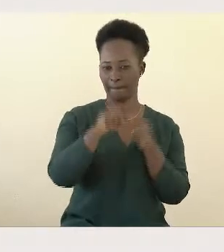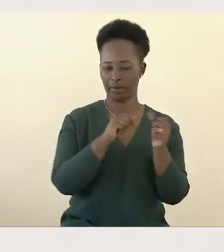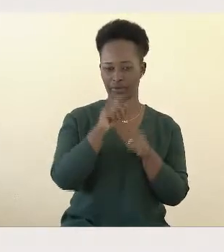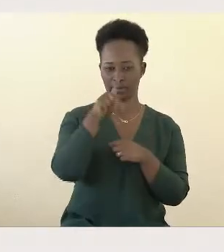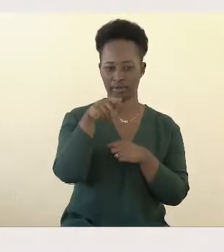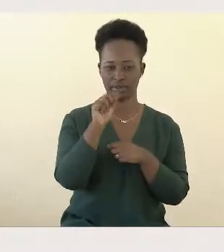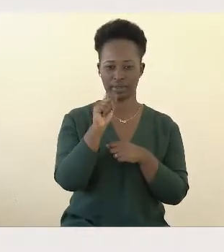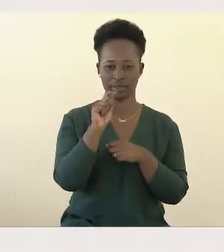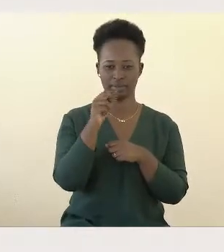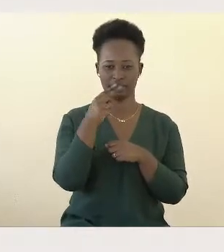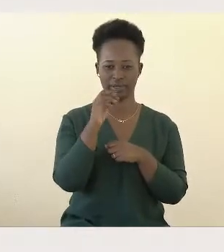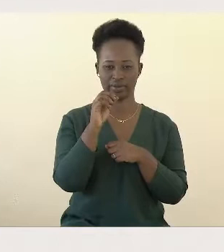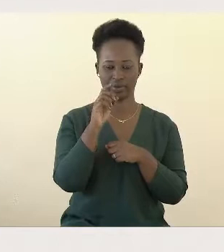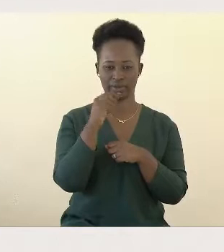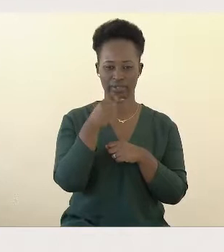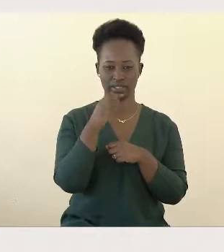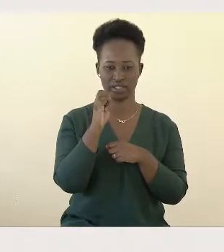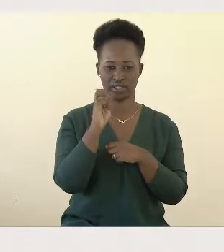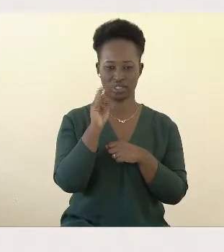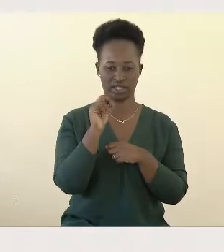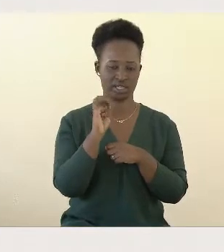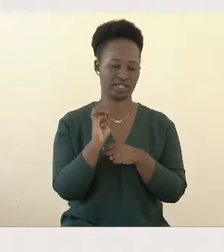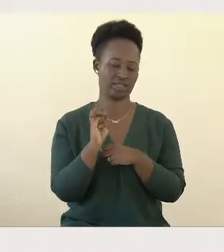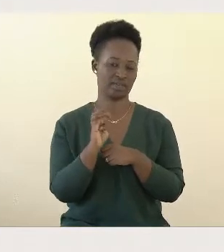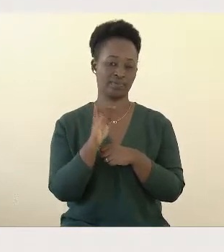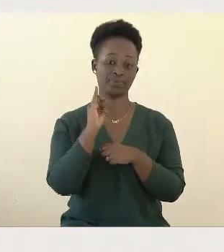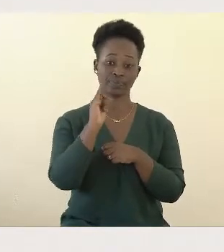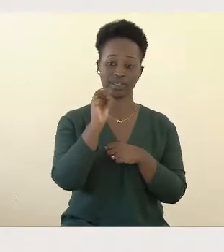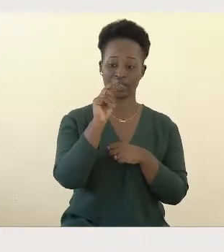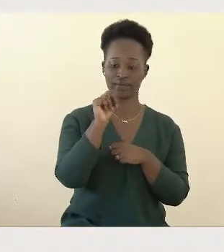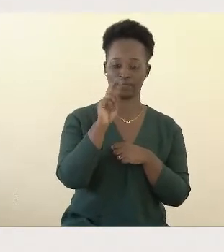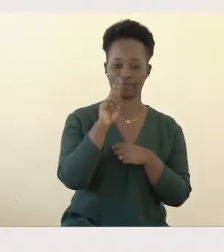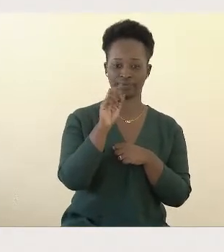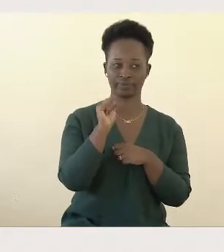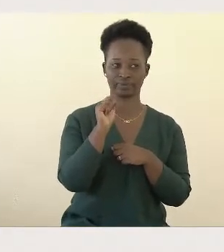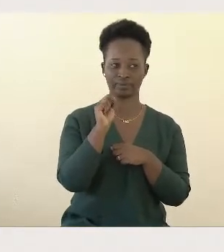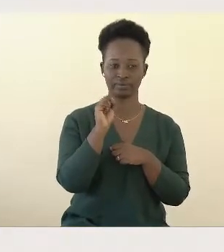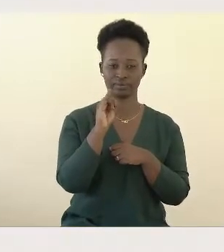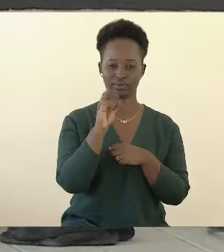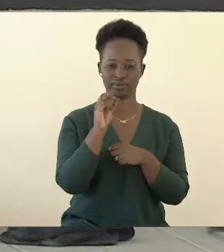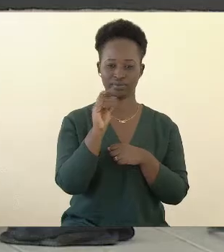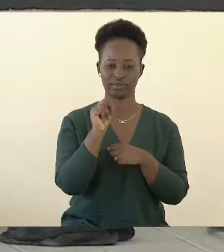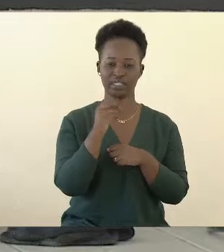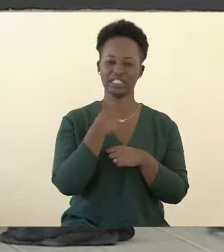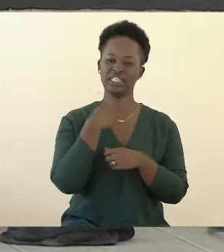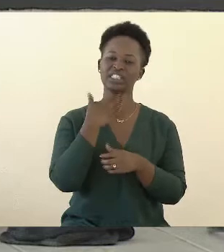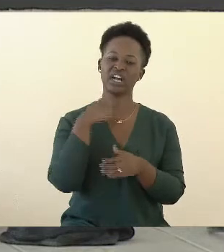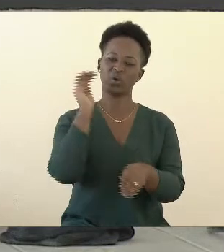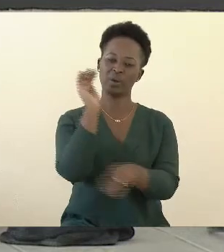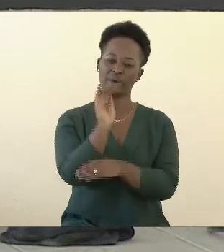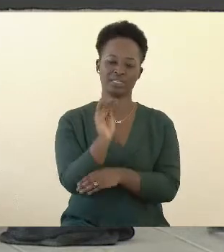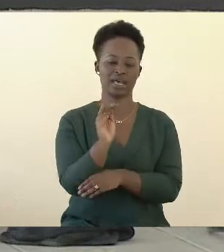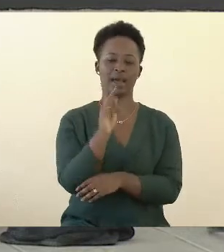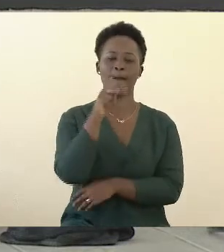the invasion of the pathogen. We talk about the invasion of pathogen. Student, I would like to ask you what a pathogen.